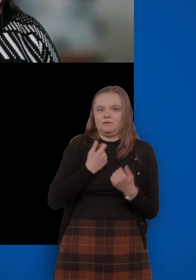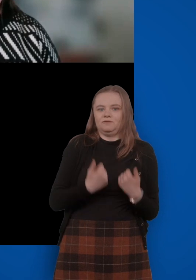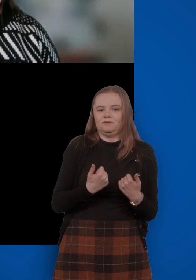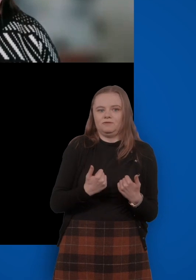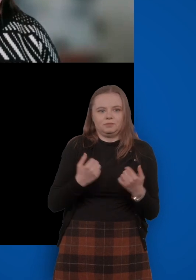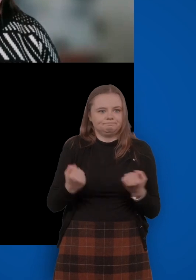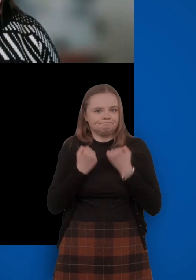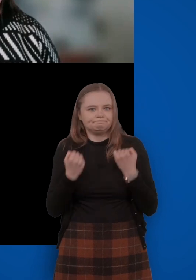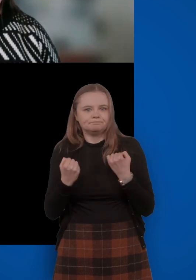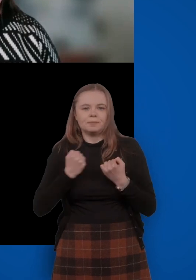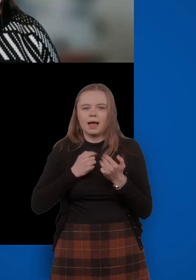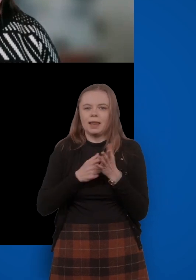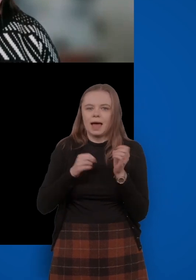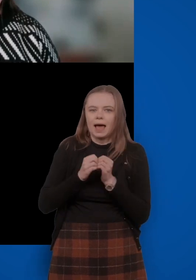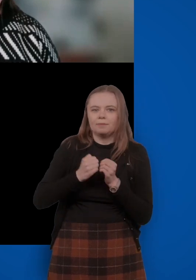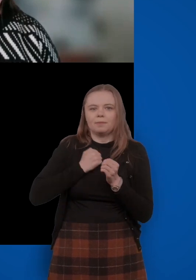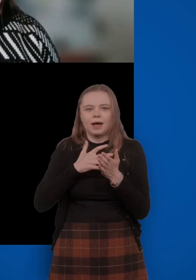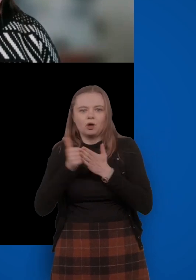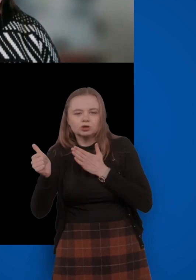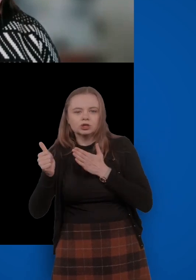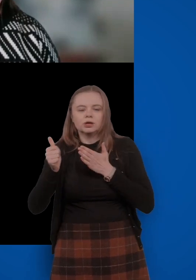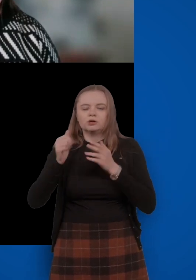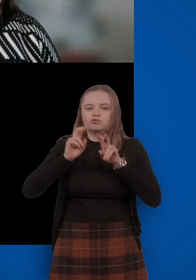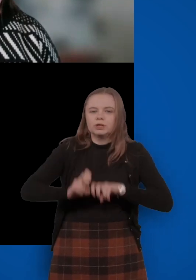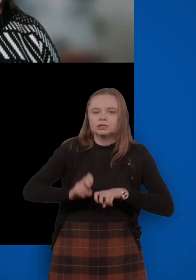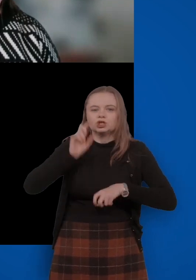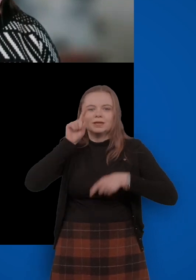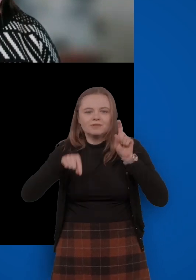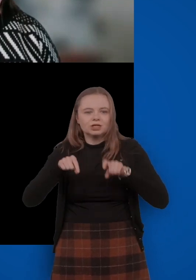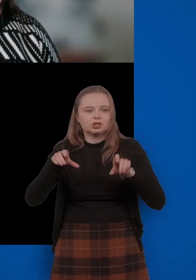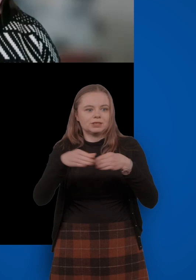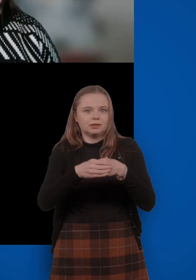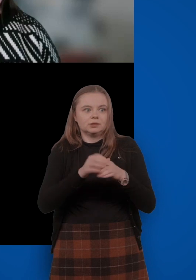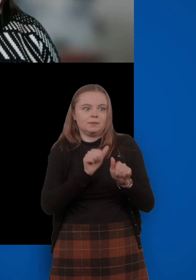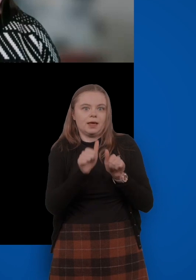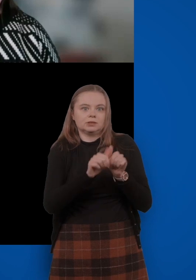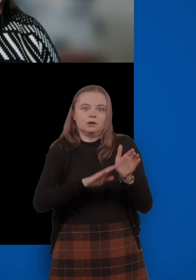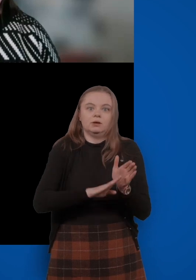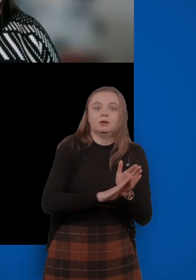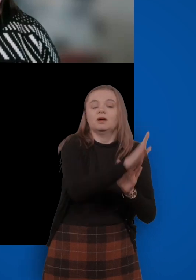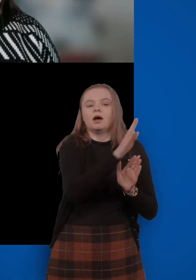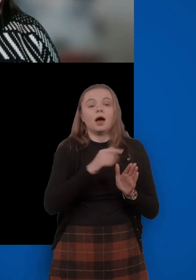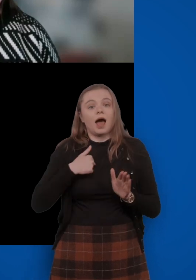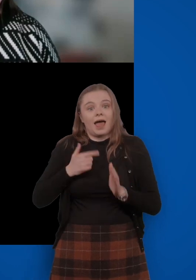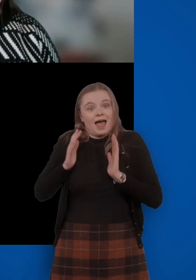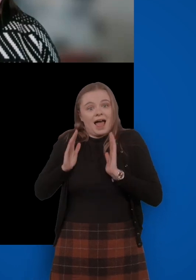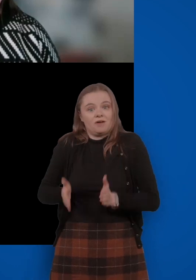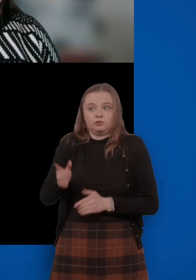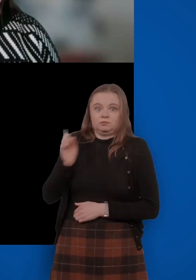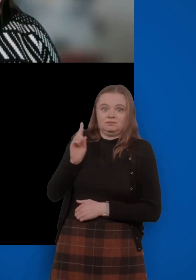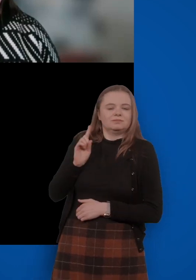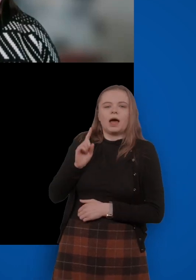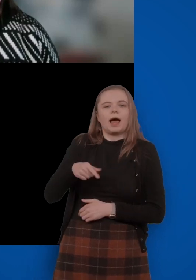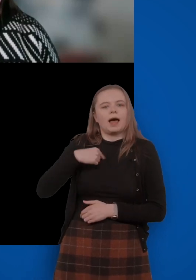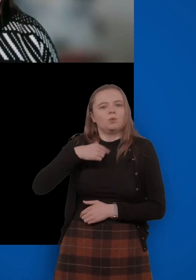my culture, and sort of the research and innovation sector better, not because I have to, but because I want to. That's not something I